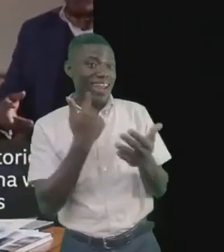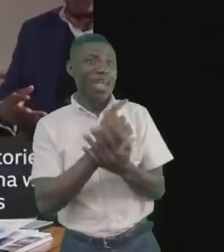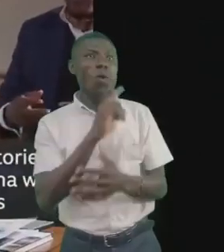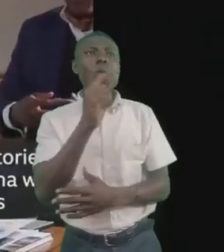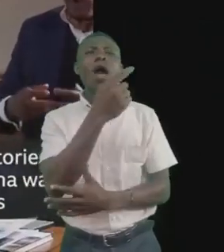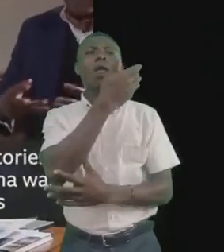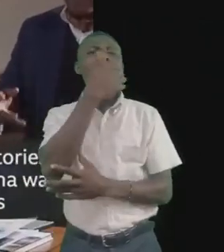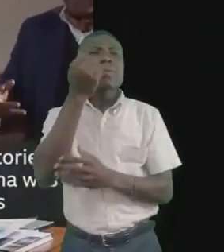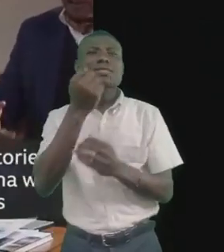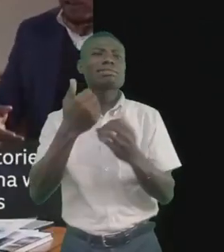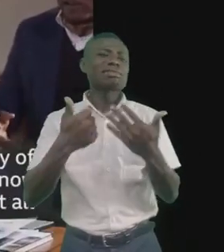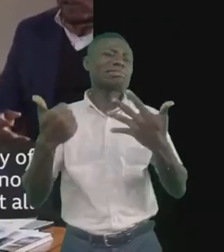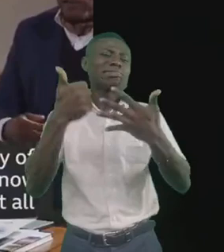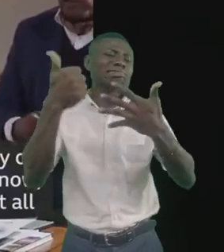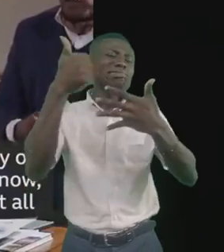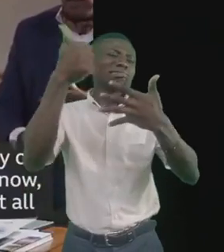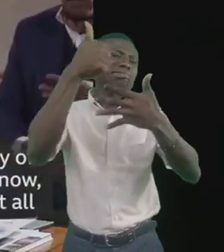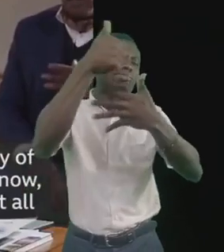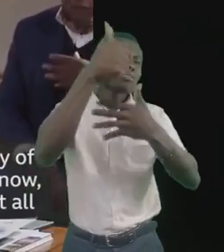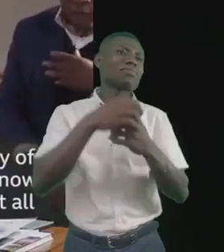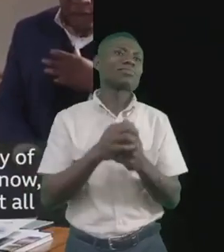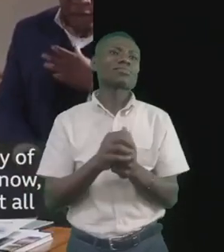Ghana was one of the rising stars of,